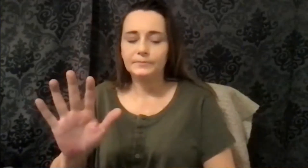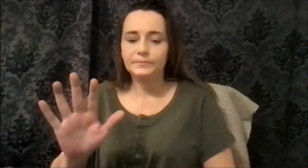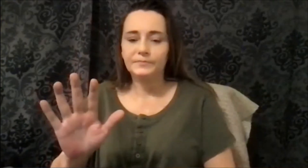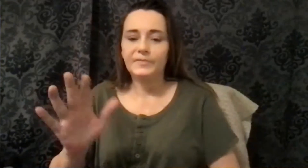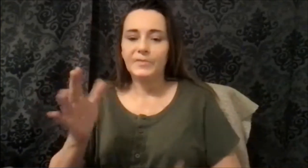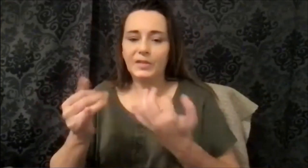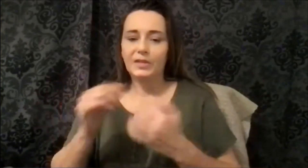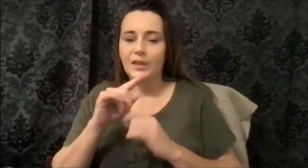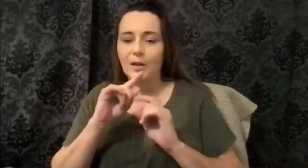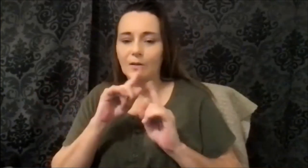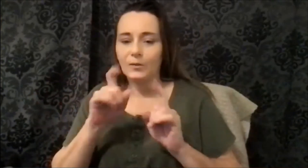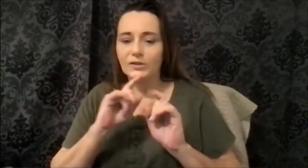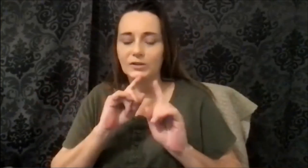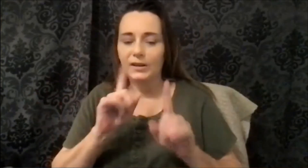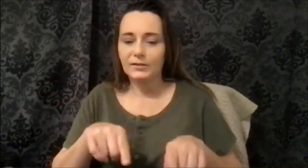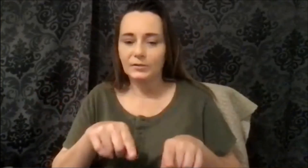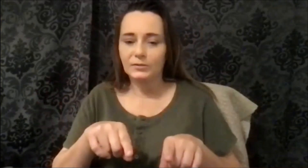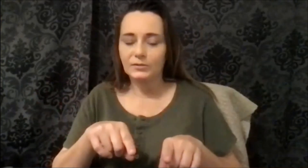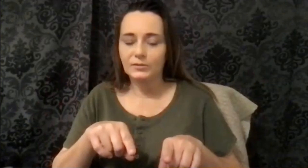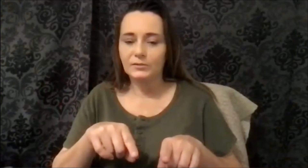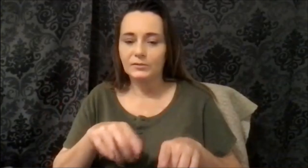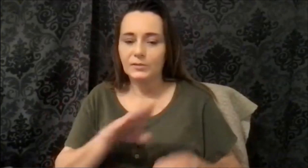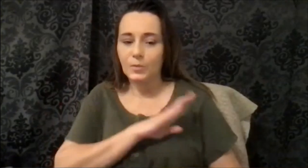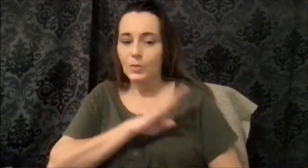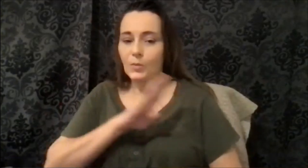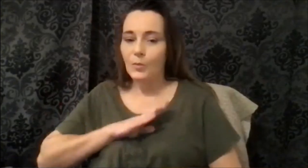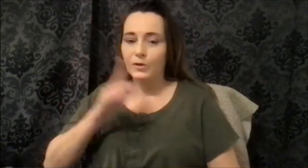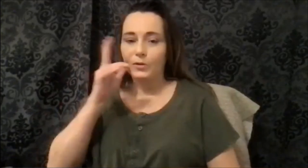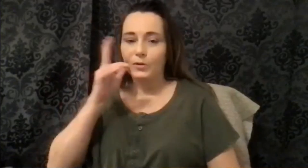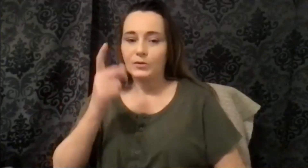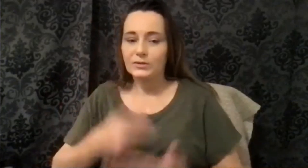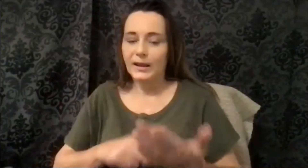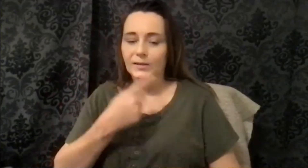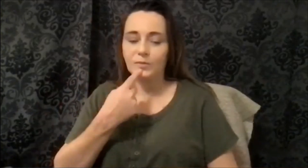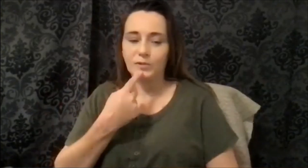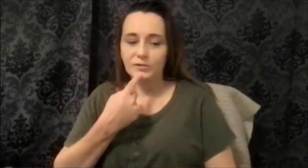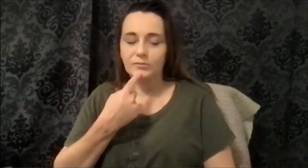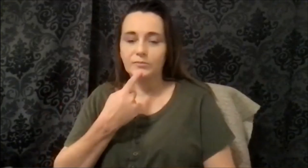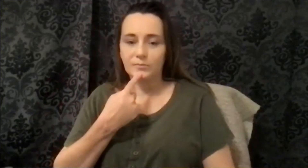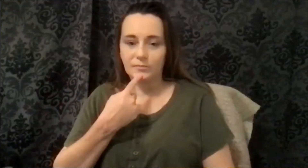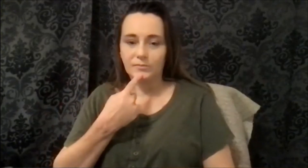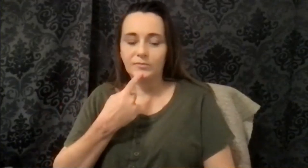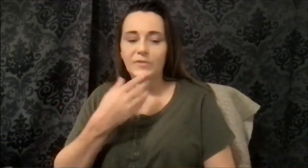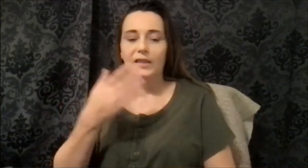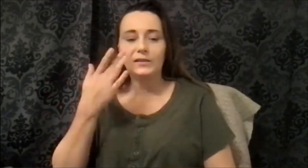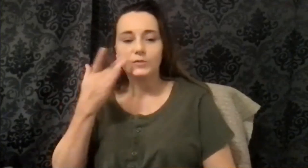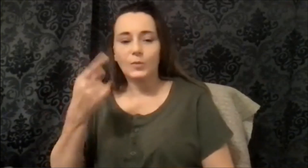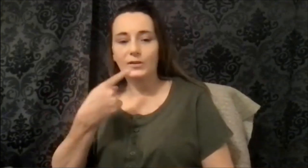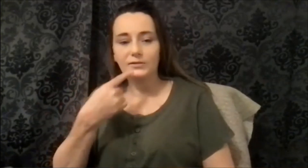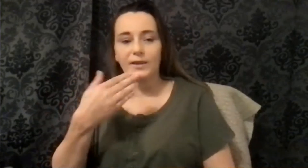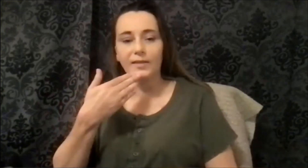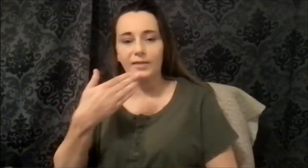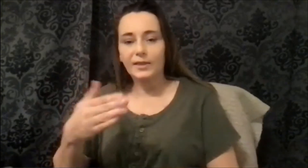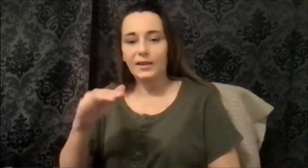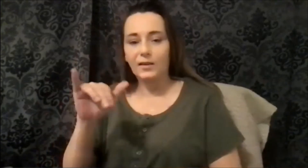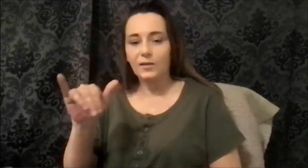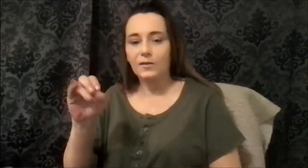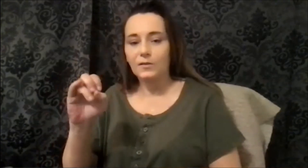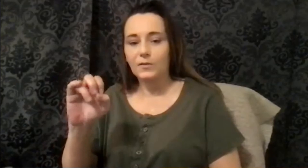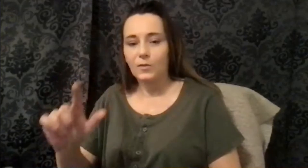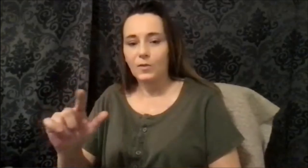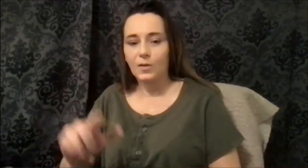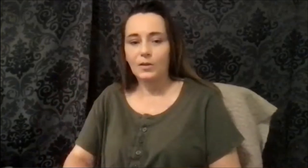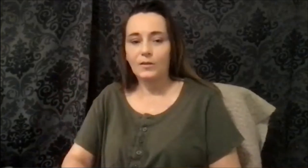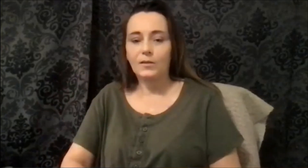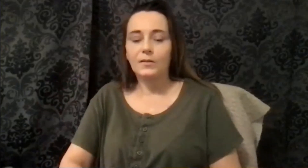question's been asked. It's been answered. The board has heard exactly what you're saying. Yes, and that's why I said thank you, Yoel. I was going back on.